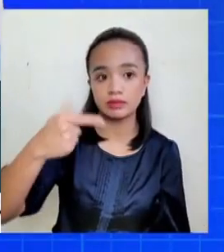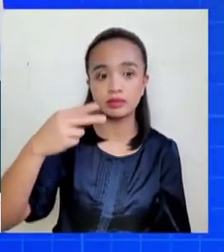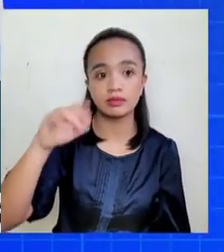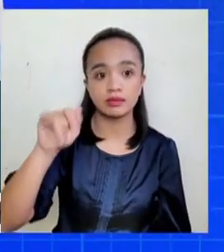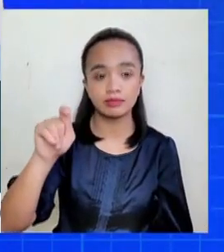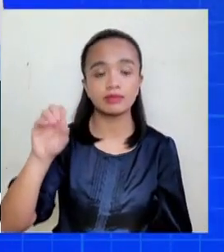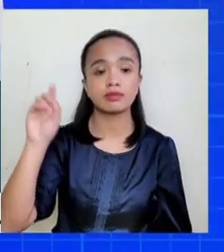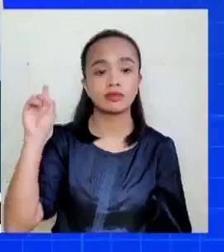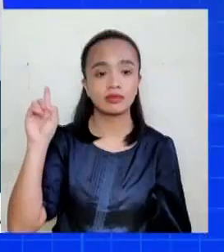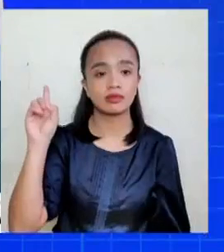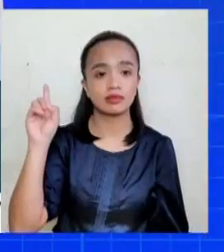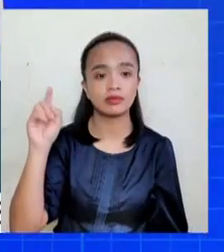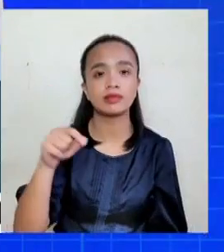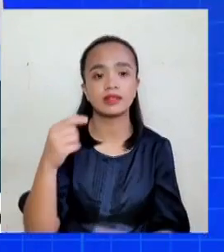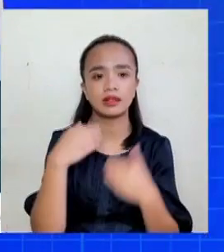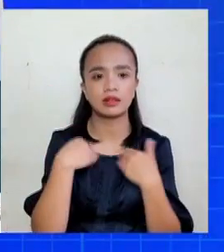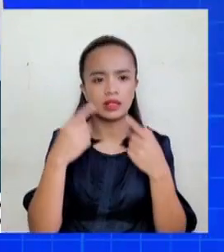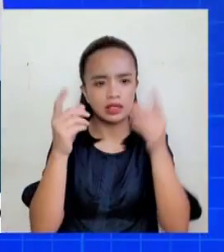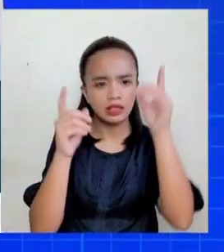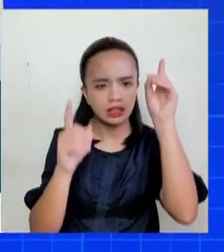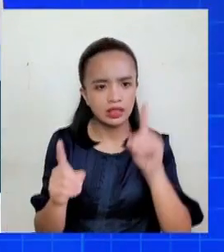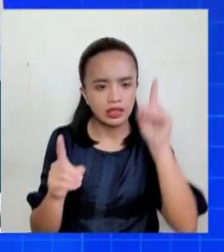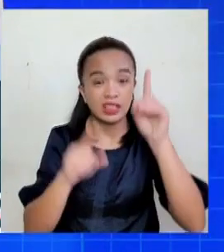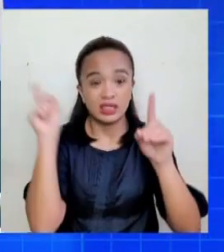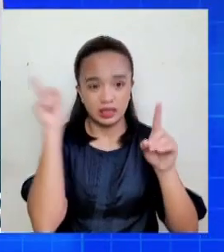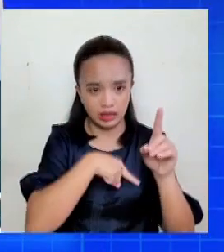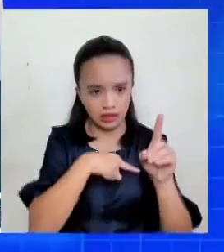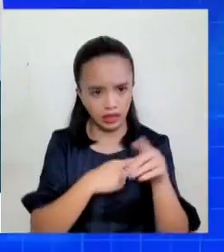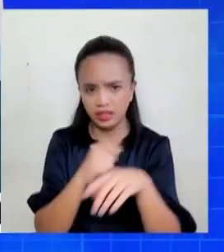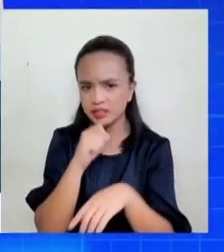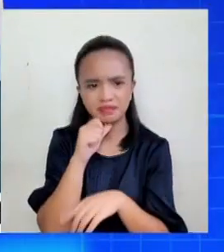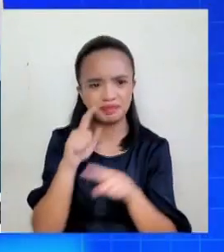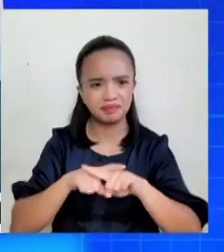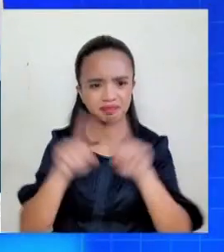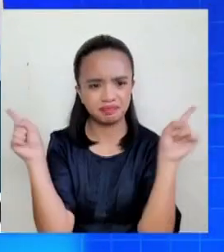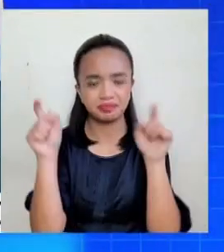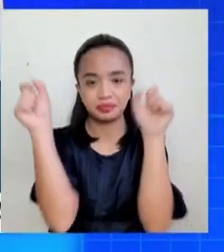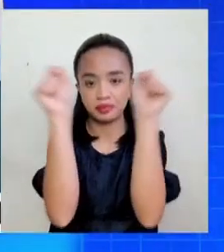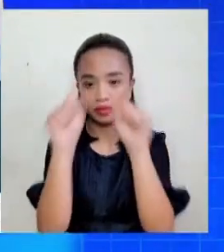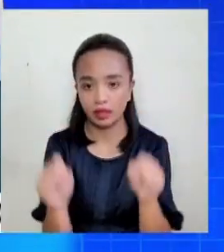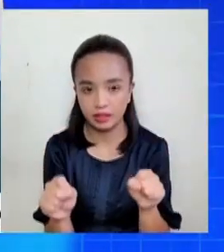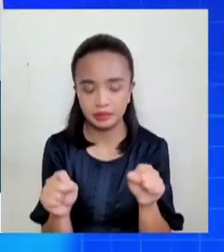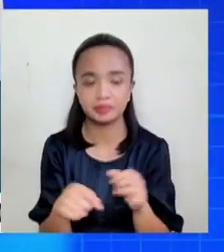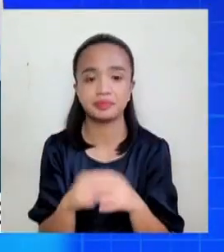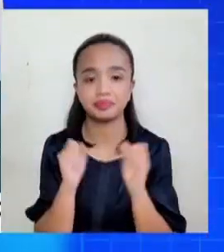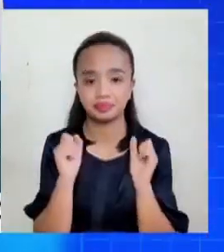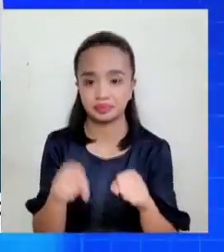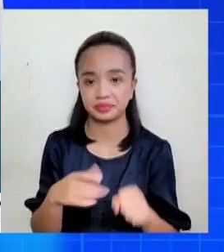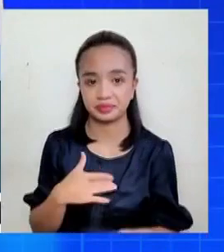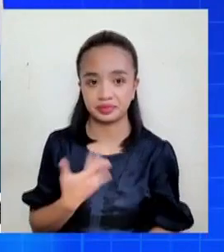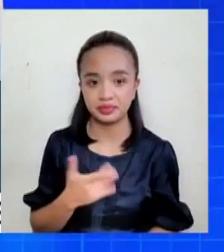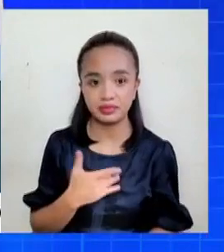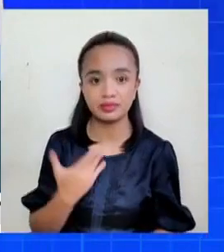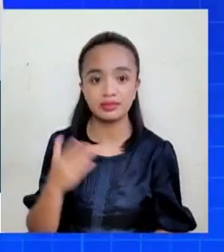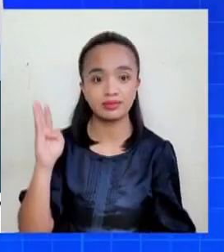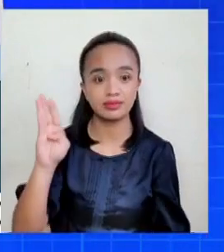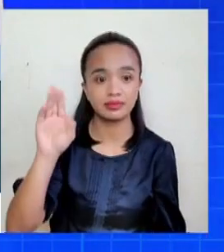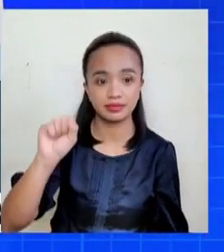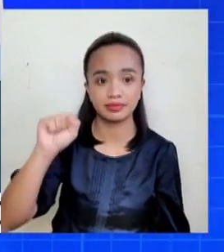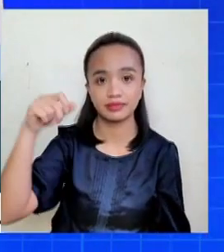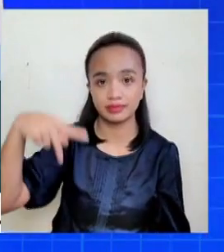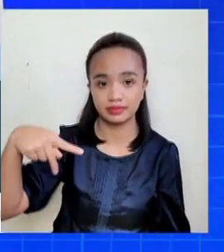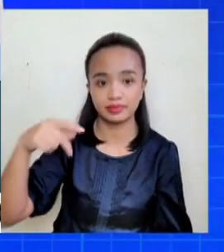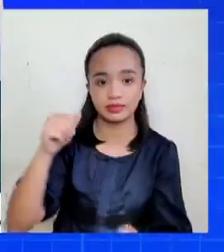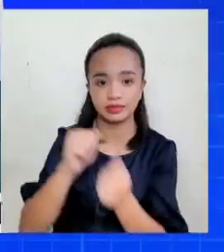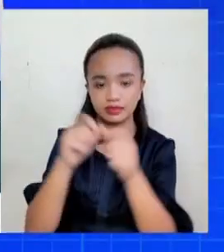pronounced, while the supposed fake one has a clear shape. One can feel the transparent embossed line structures with the text